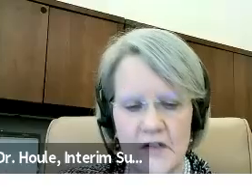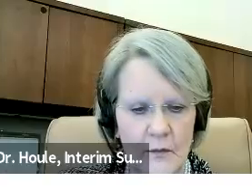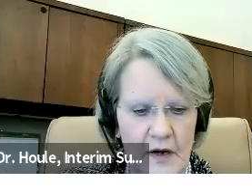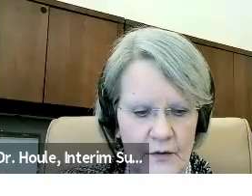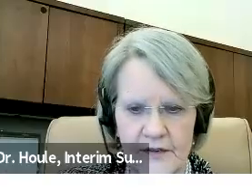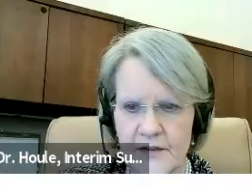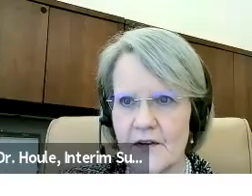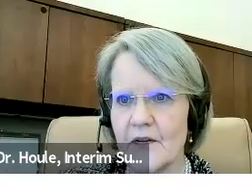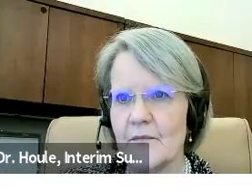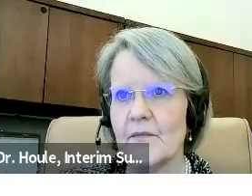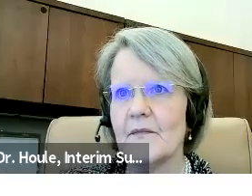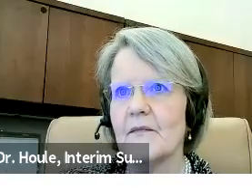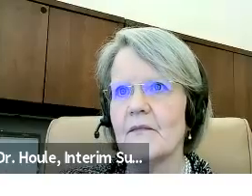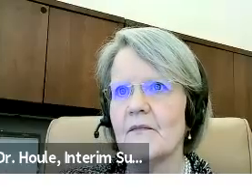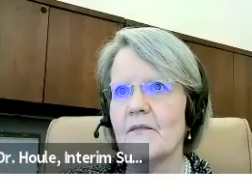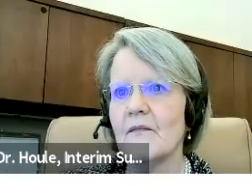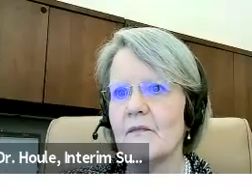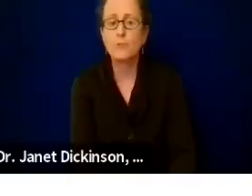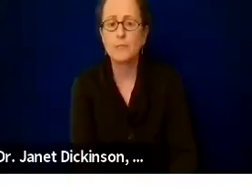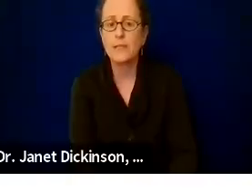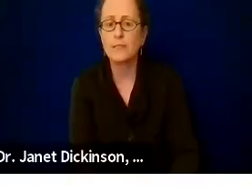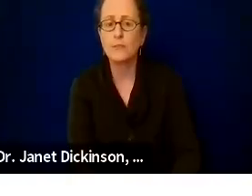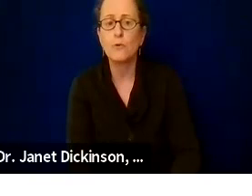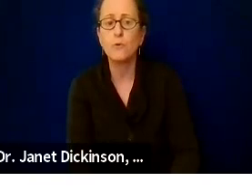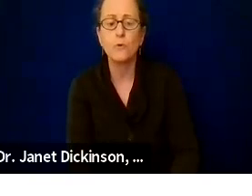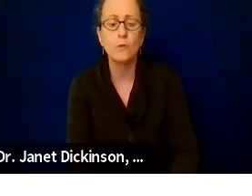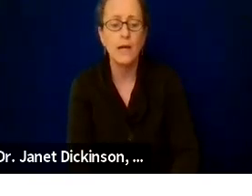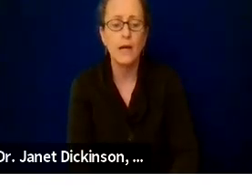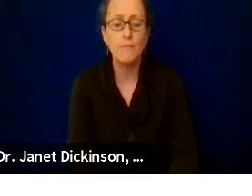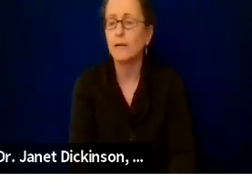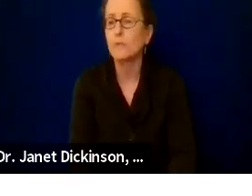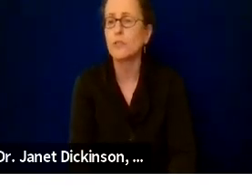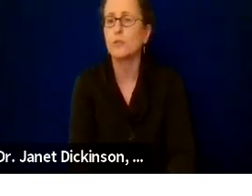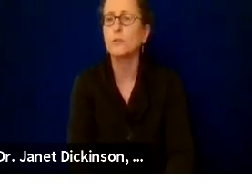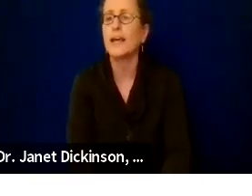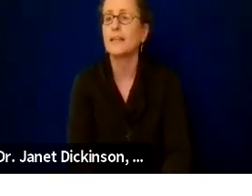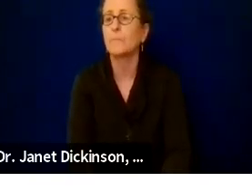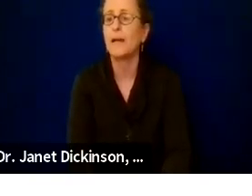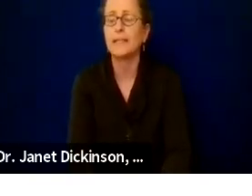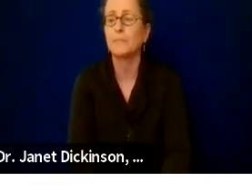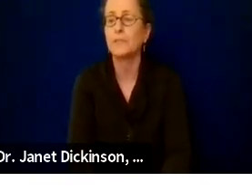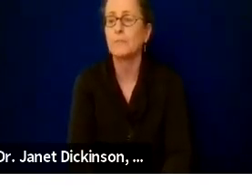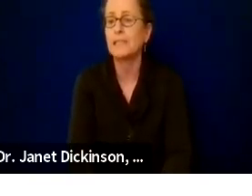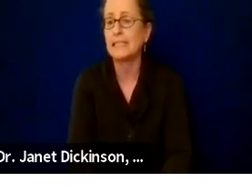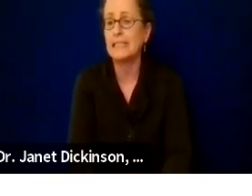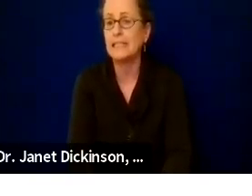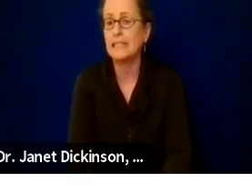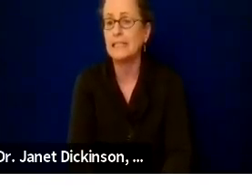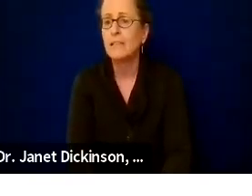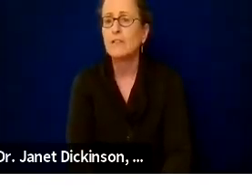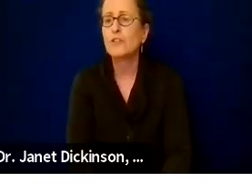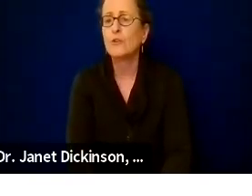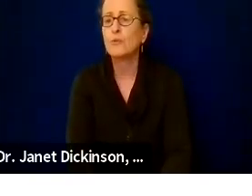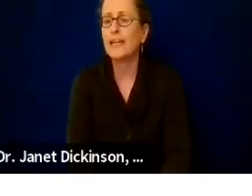So Justin's going to moderate. And Interim Superintendent Poole, I was told that I'm not able to be